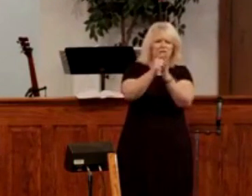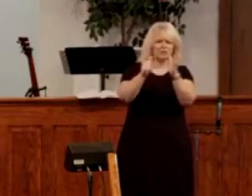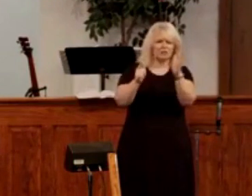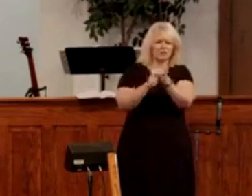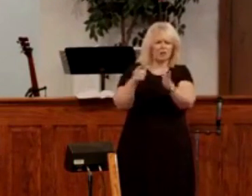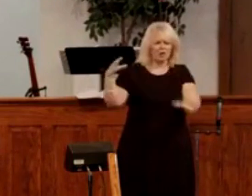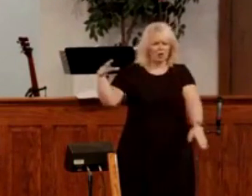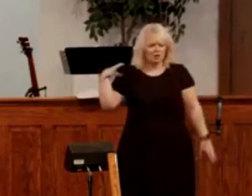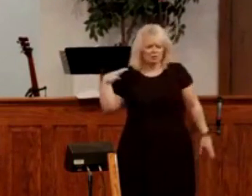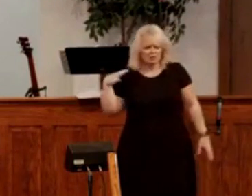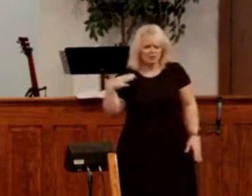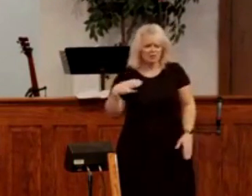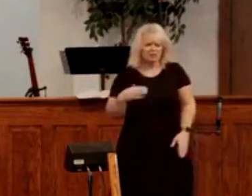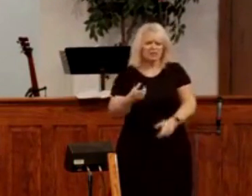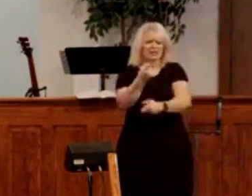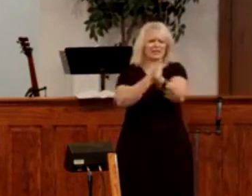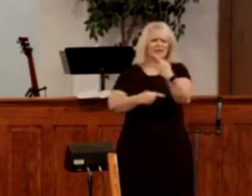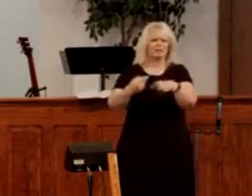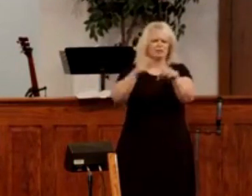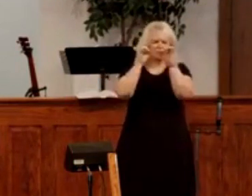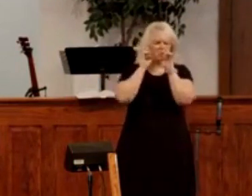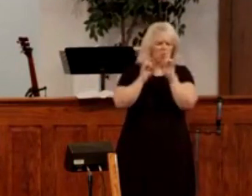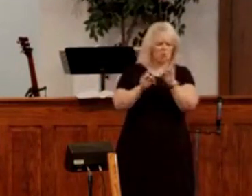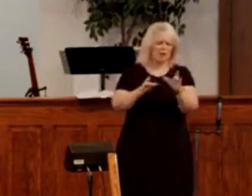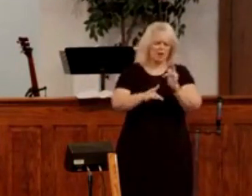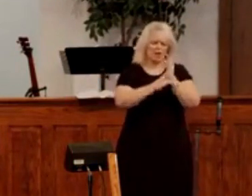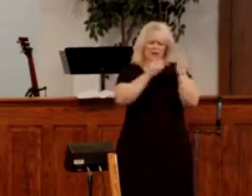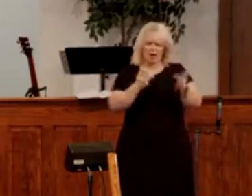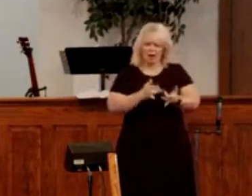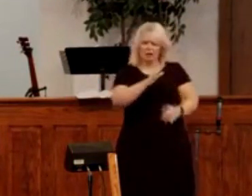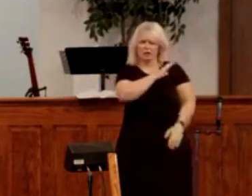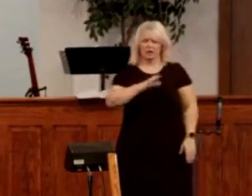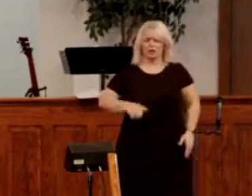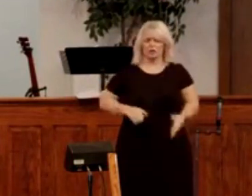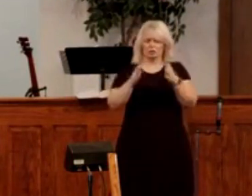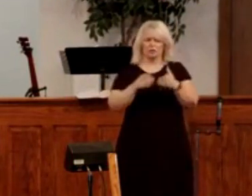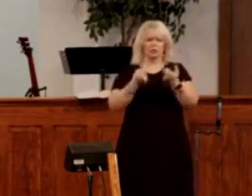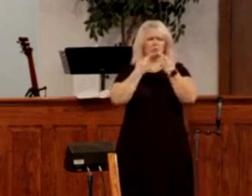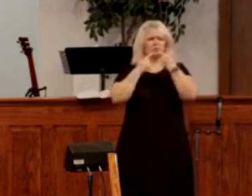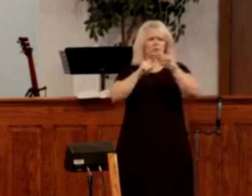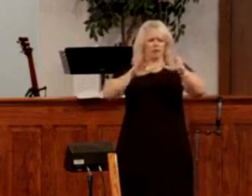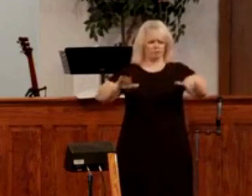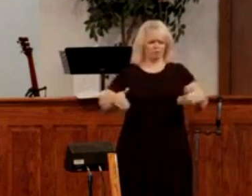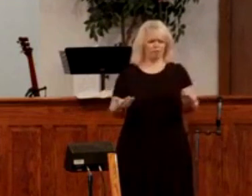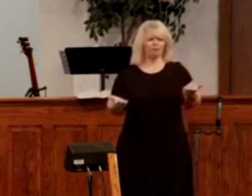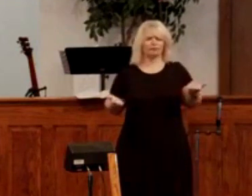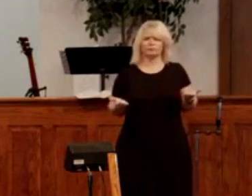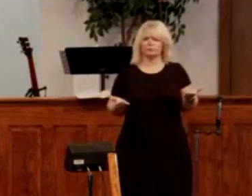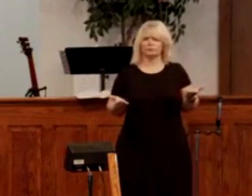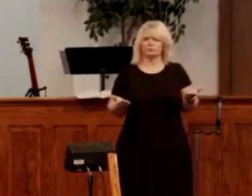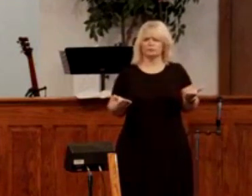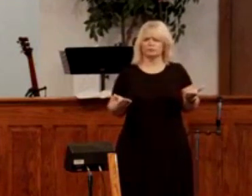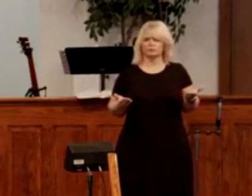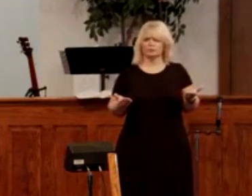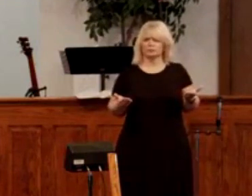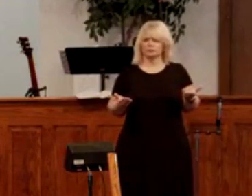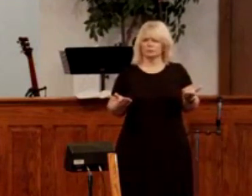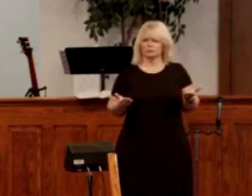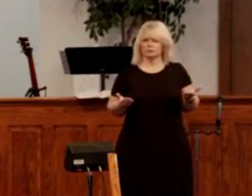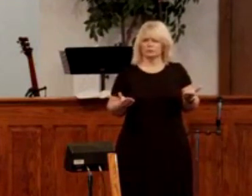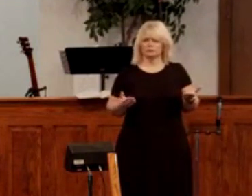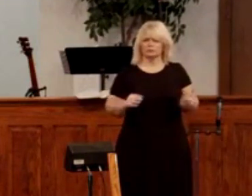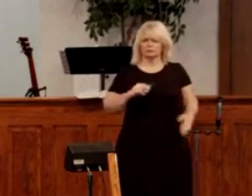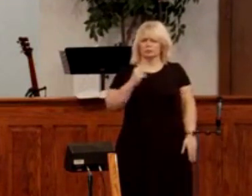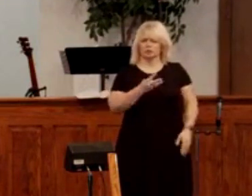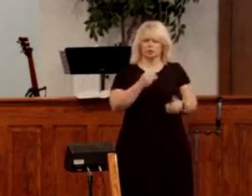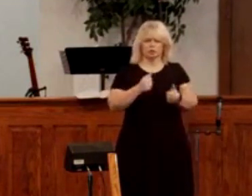old heart. But as Christians, how should we respond? Should we get into 4A too? Should we get down